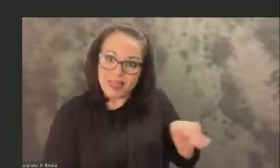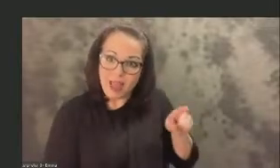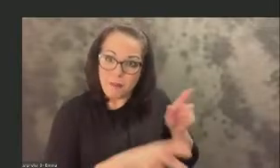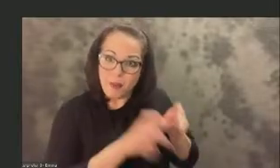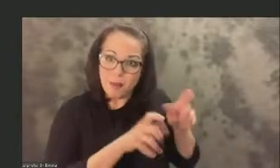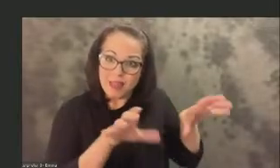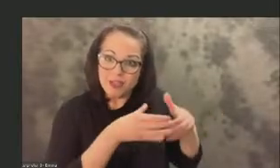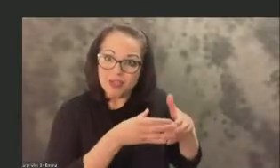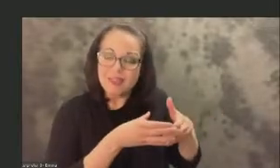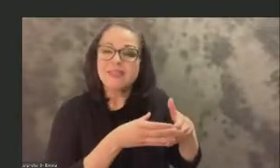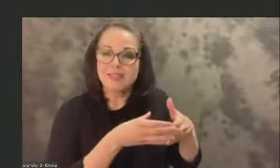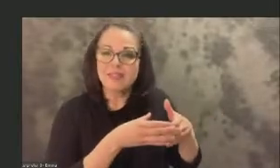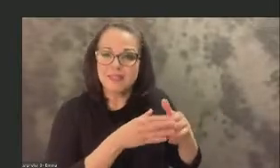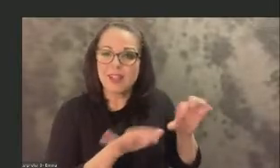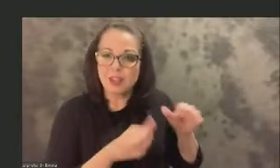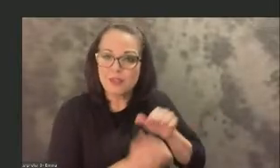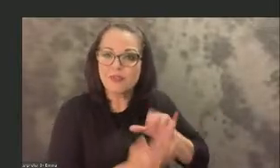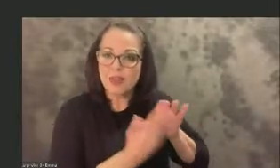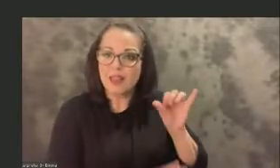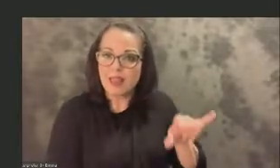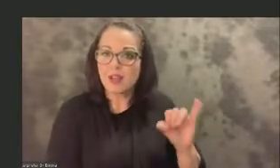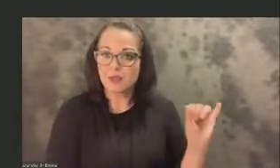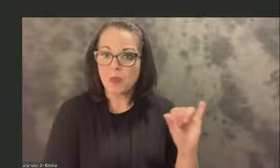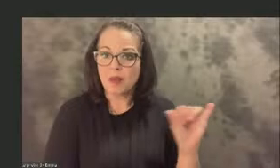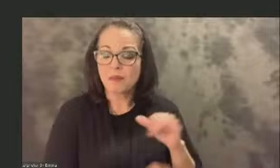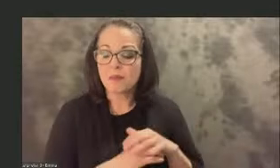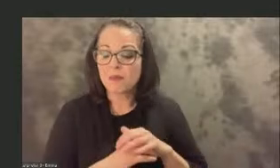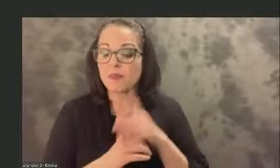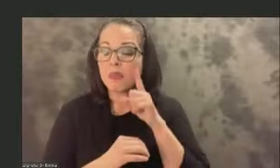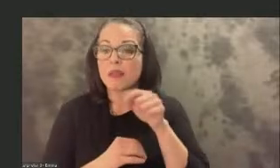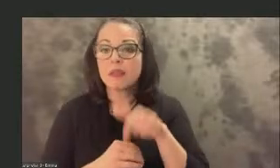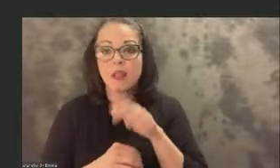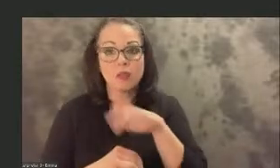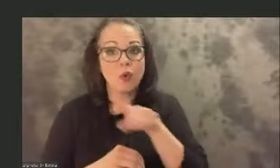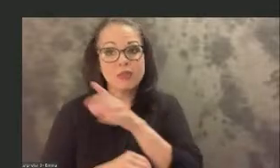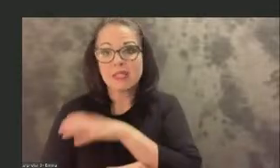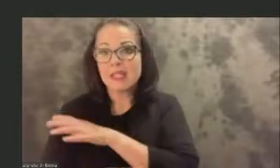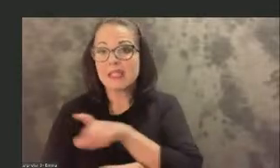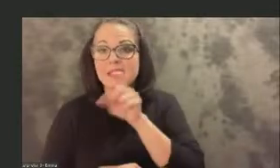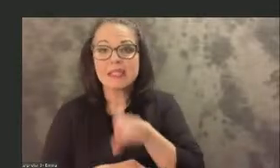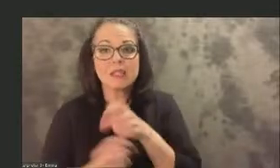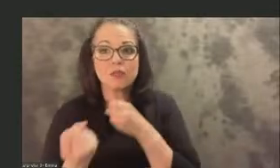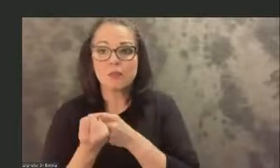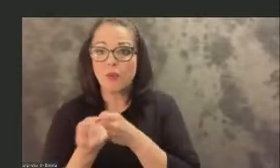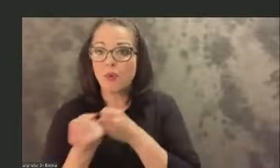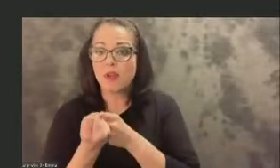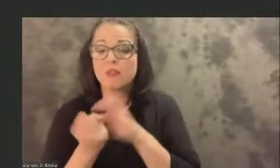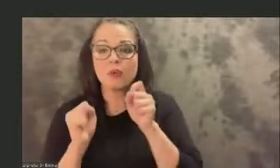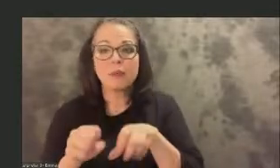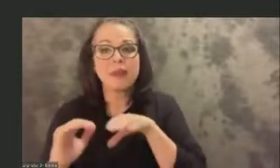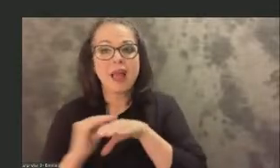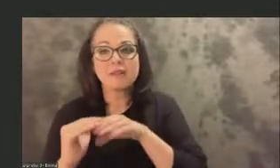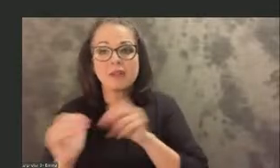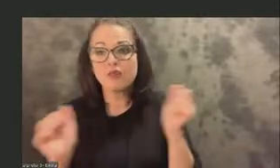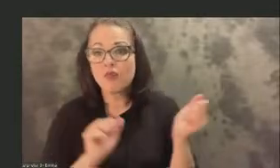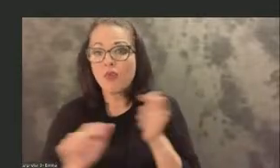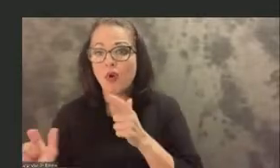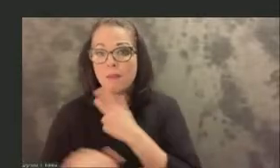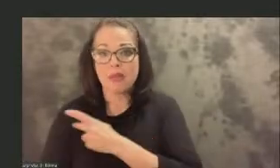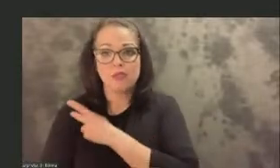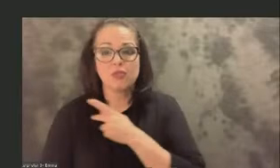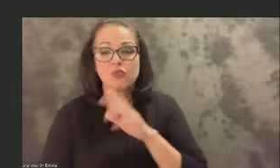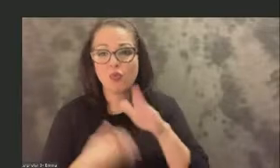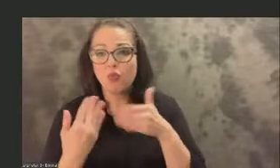are primarily opening in academic medical centers, but such clinics need support so that they can be accessed by all patients across the